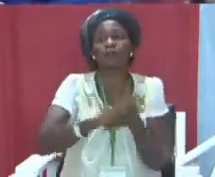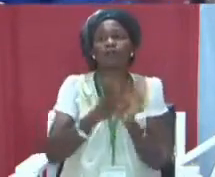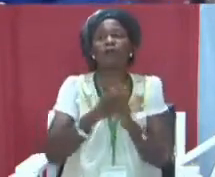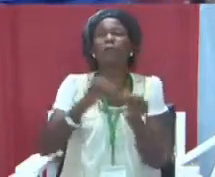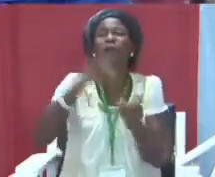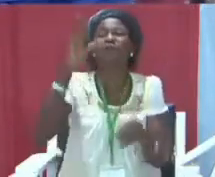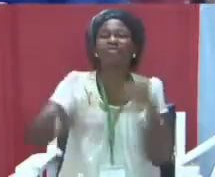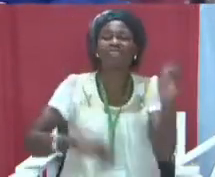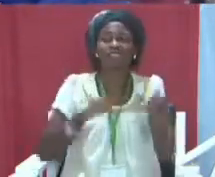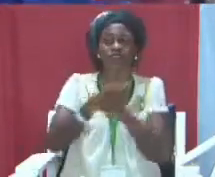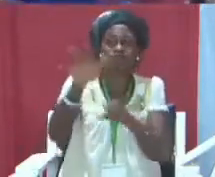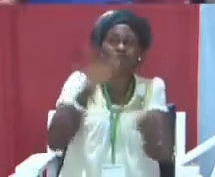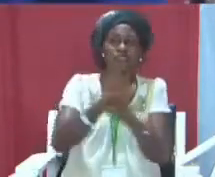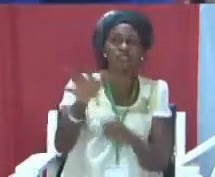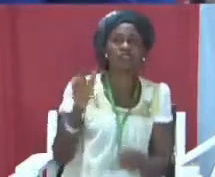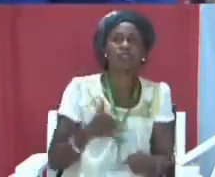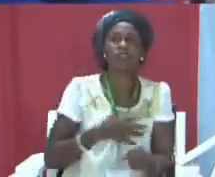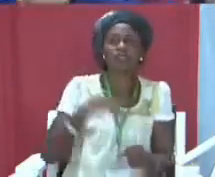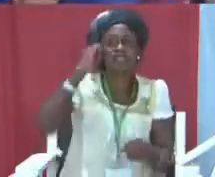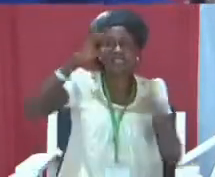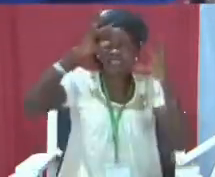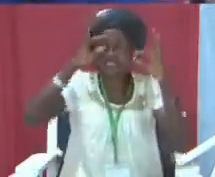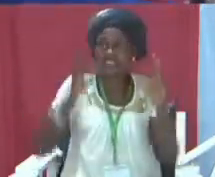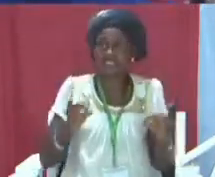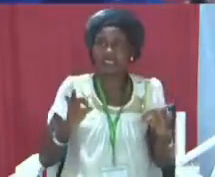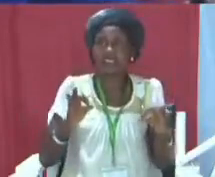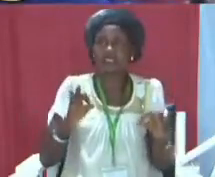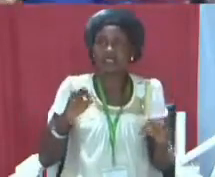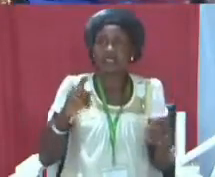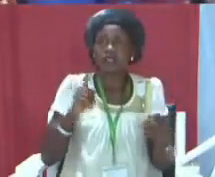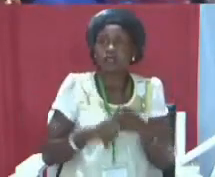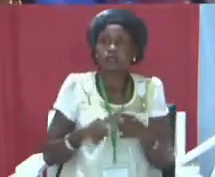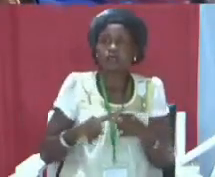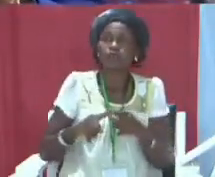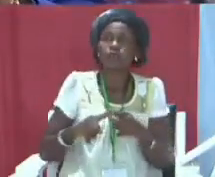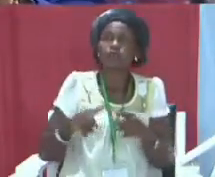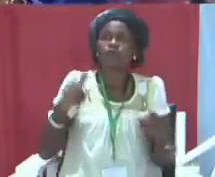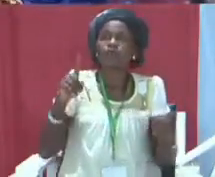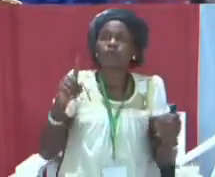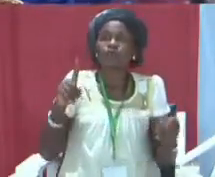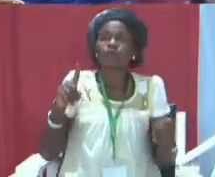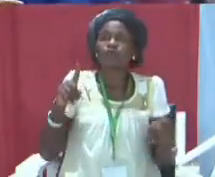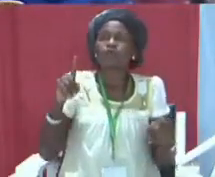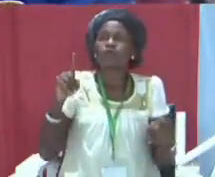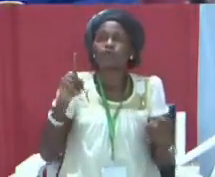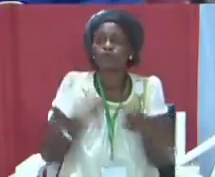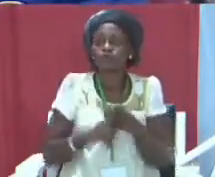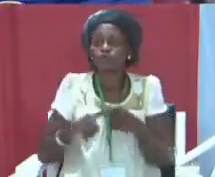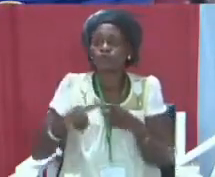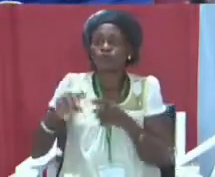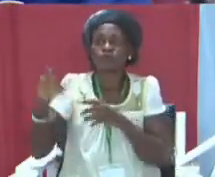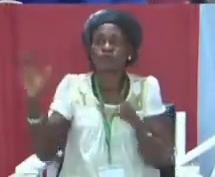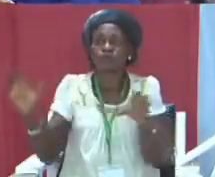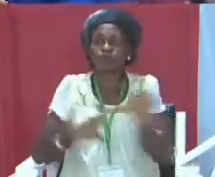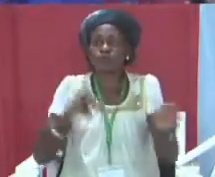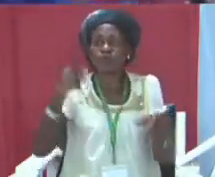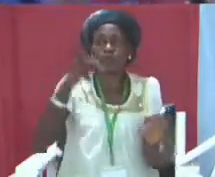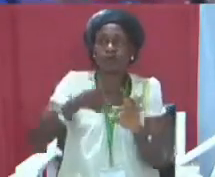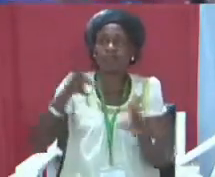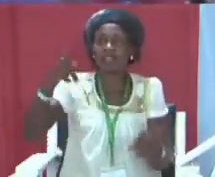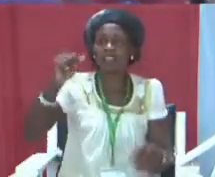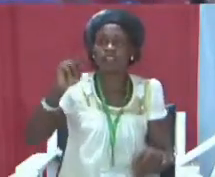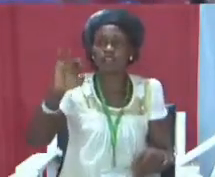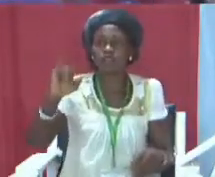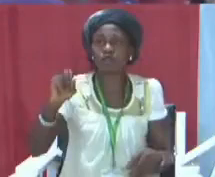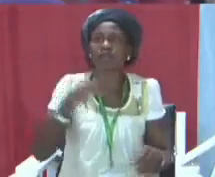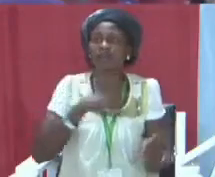sufficient. And he decided to treat himself to pleasure and fun. Even though he